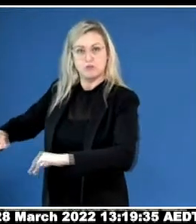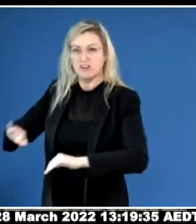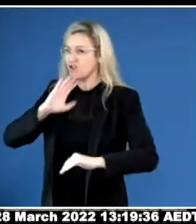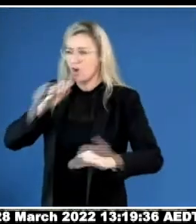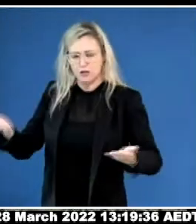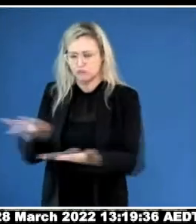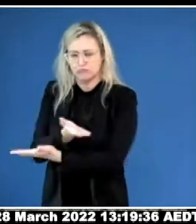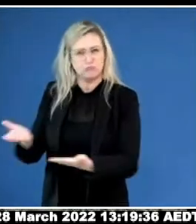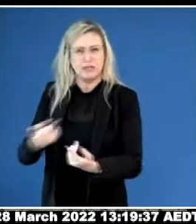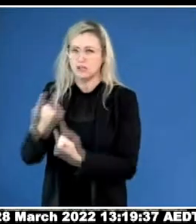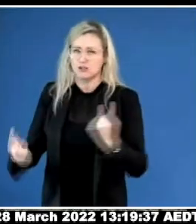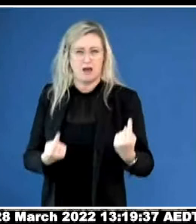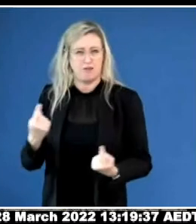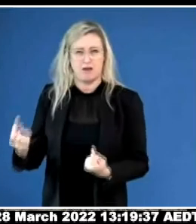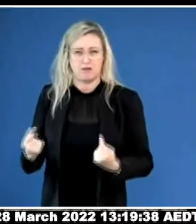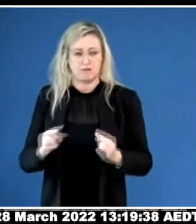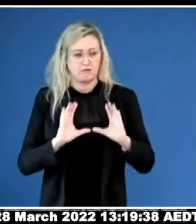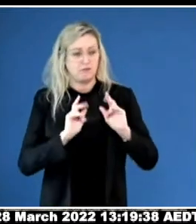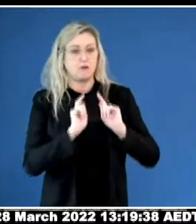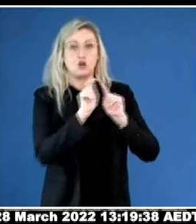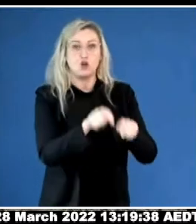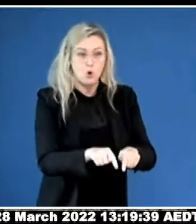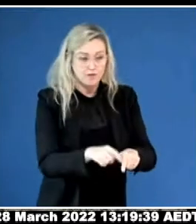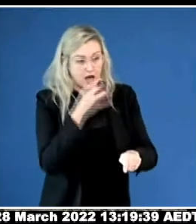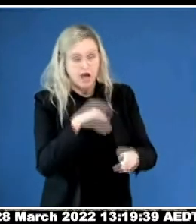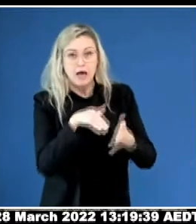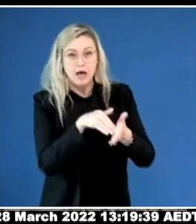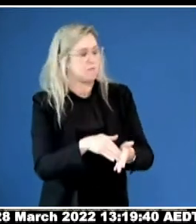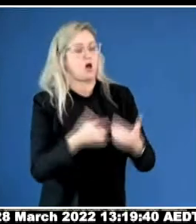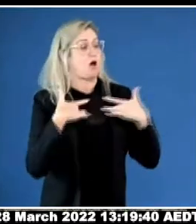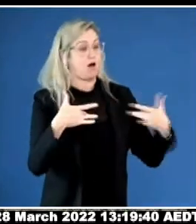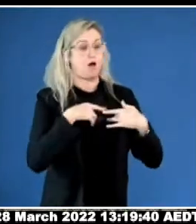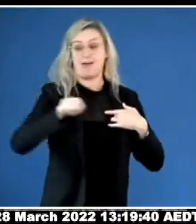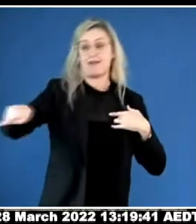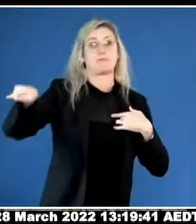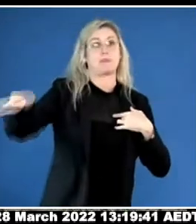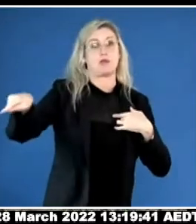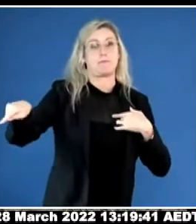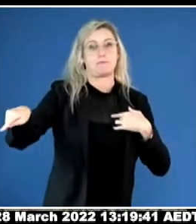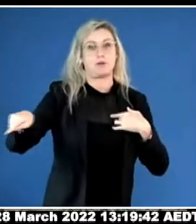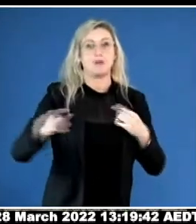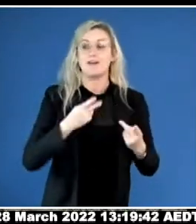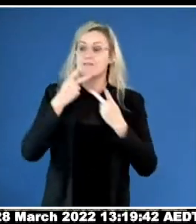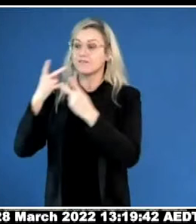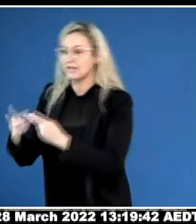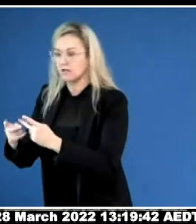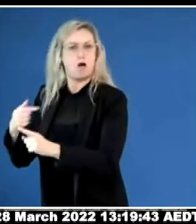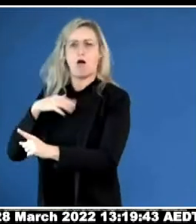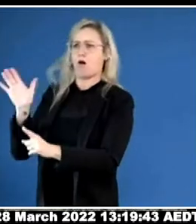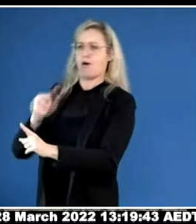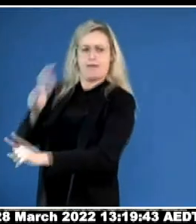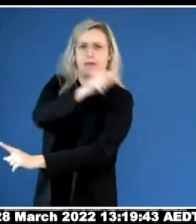one area, that's not our responsibility, that's the responsibility of this one, or and vice versa. There is no